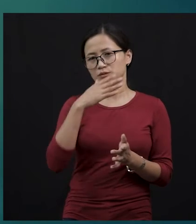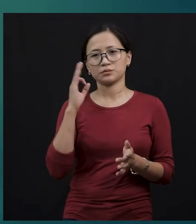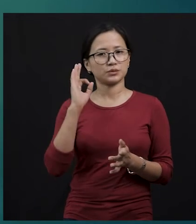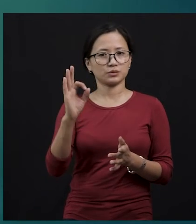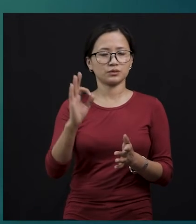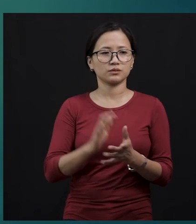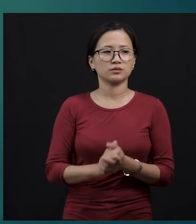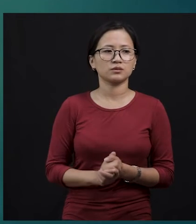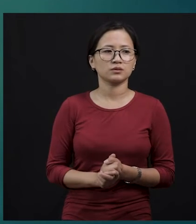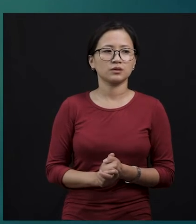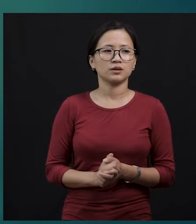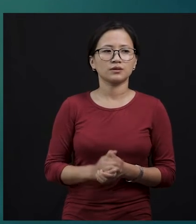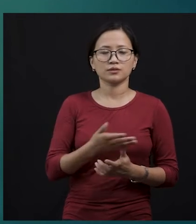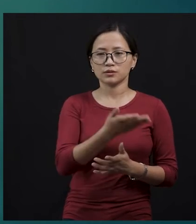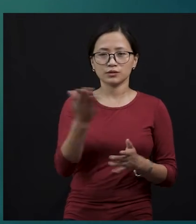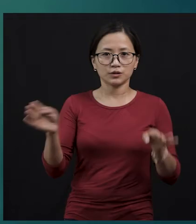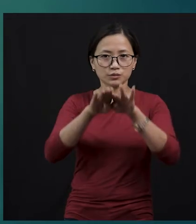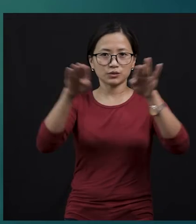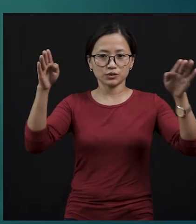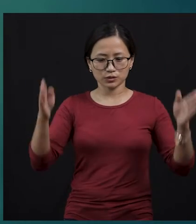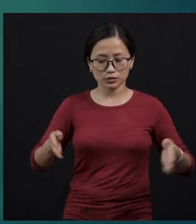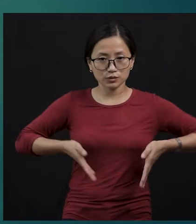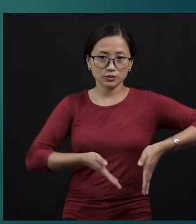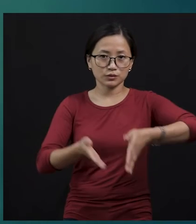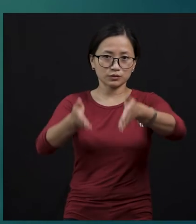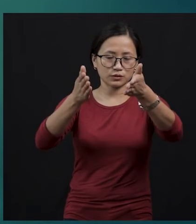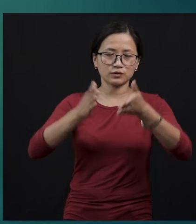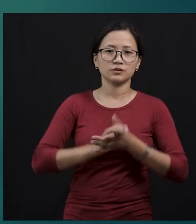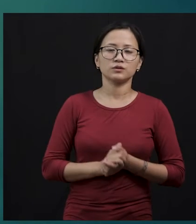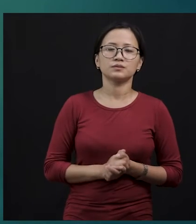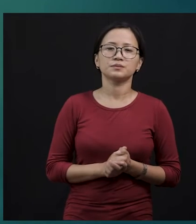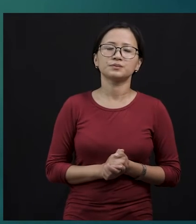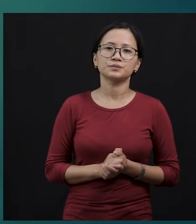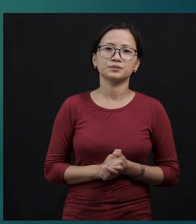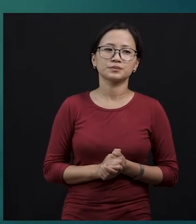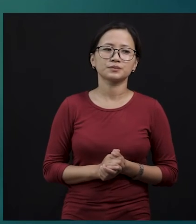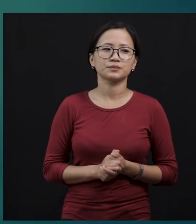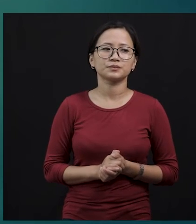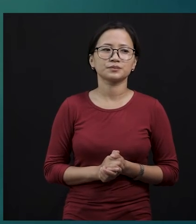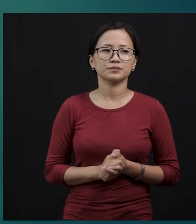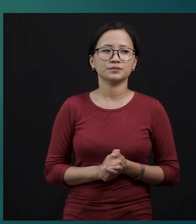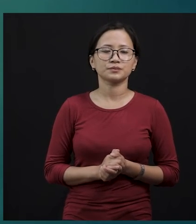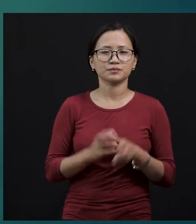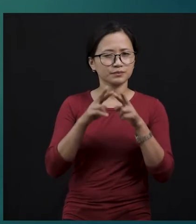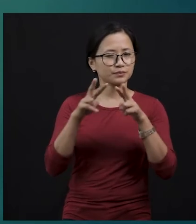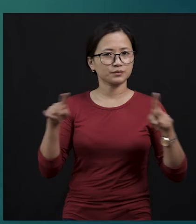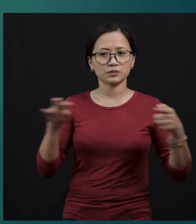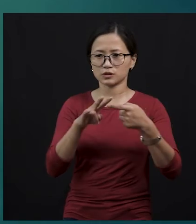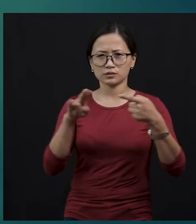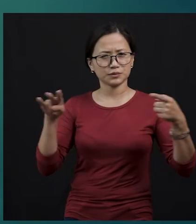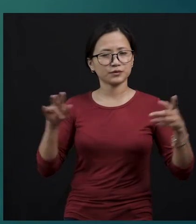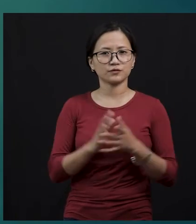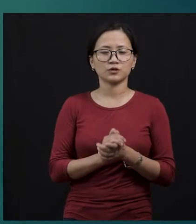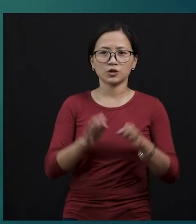There are bridges on the rivers, right? There are bridges. You know what is a bridge, right? There are different types of bridges.